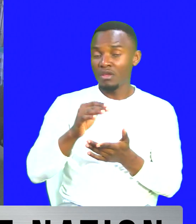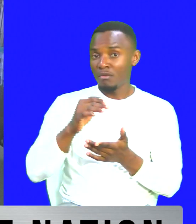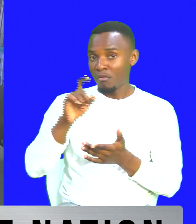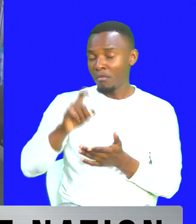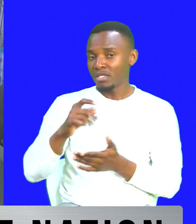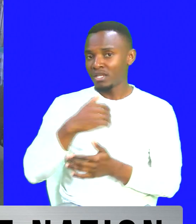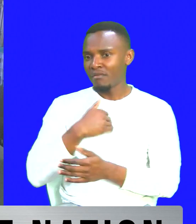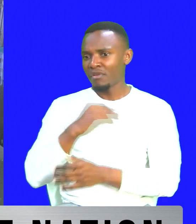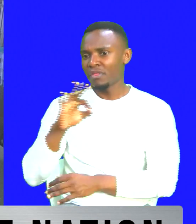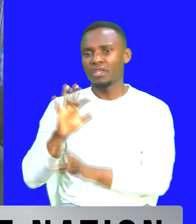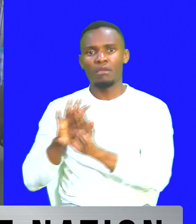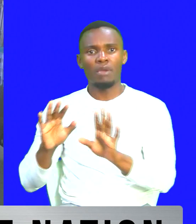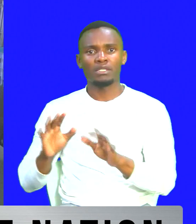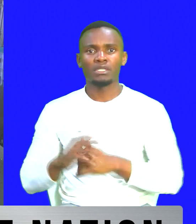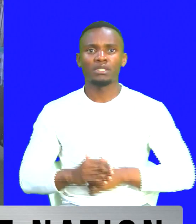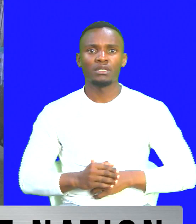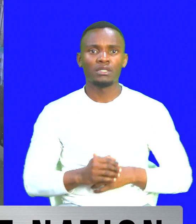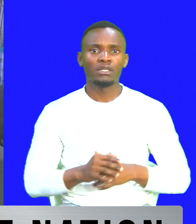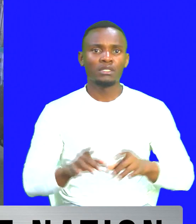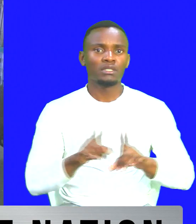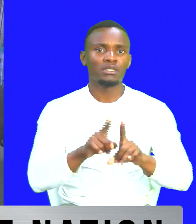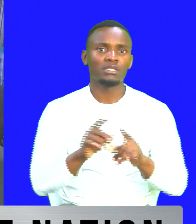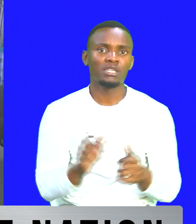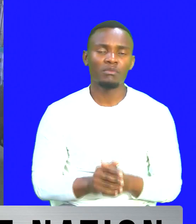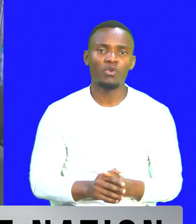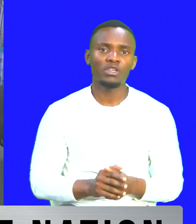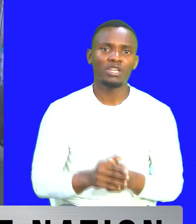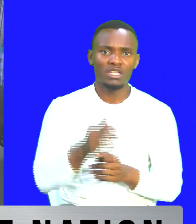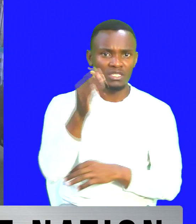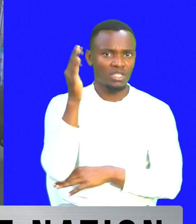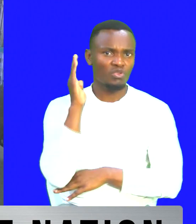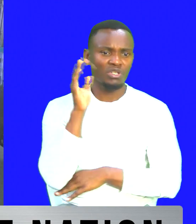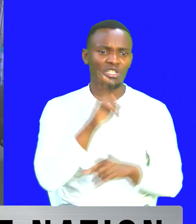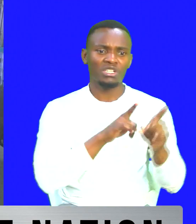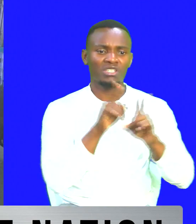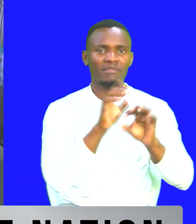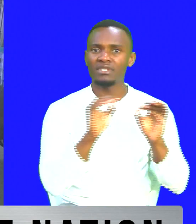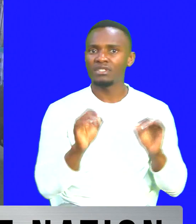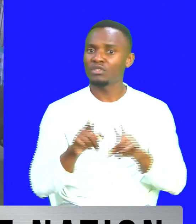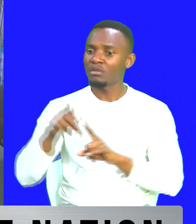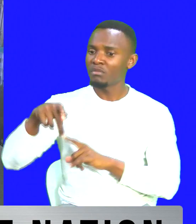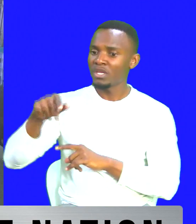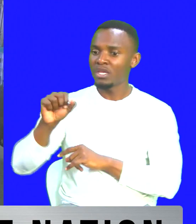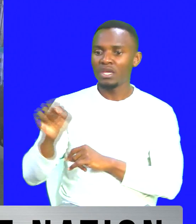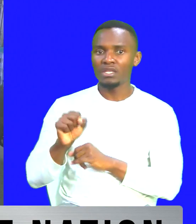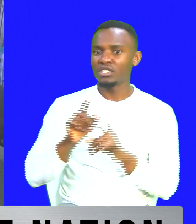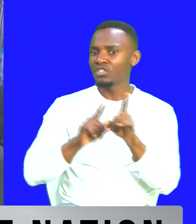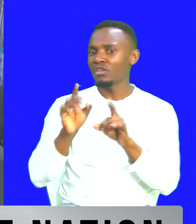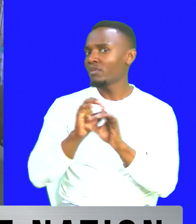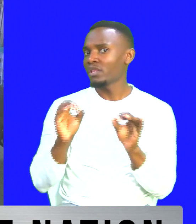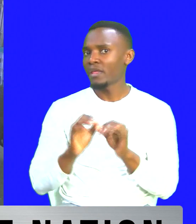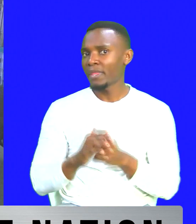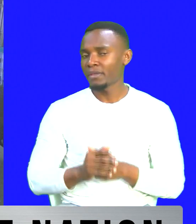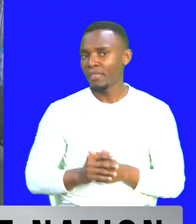secretary. No traveling of security, no traveling of PSs. And it has to be, there were